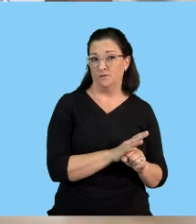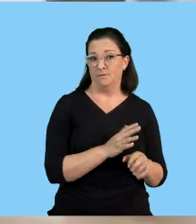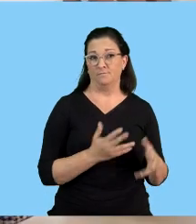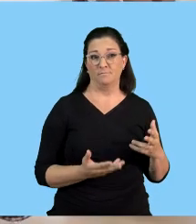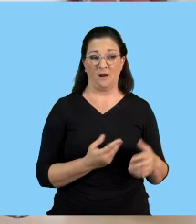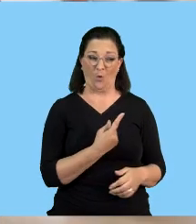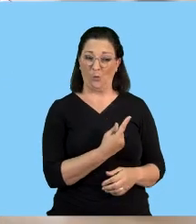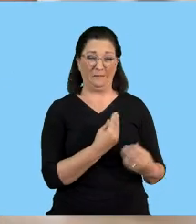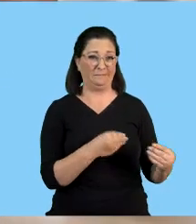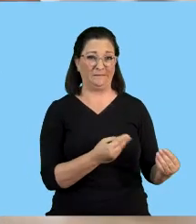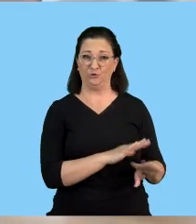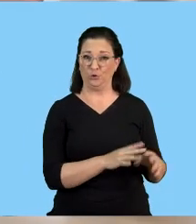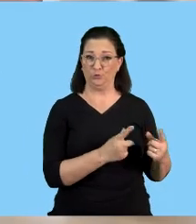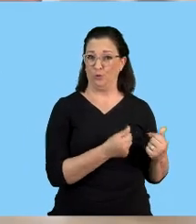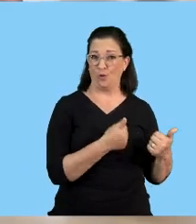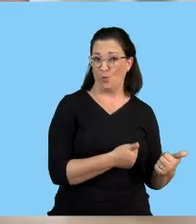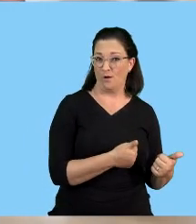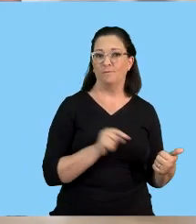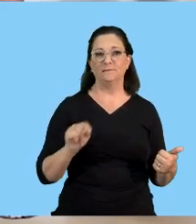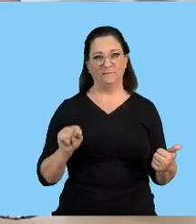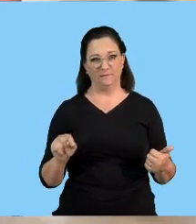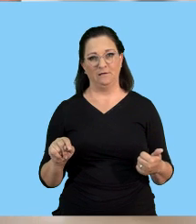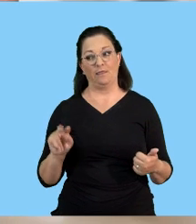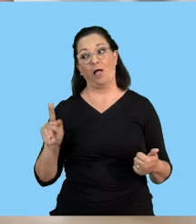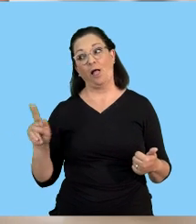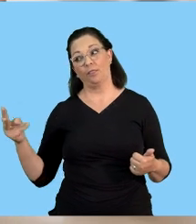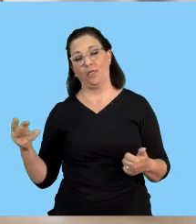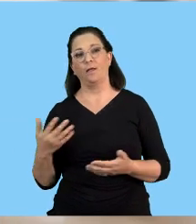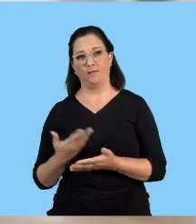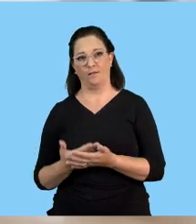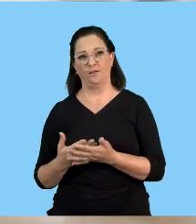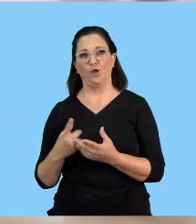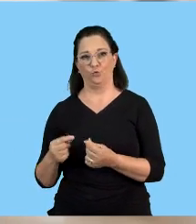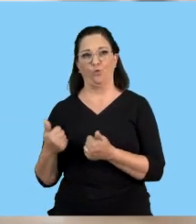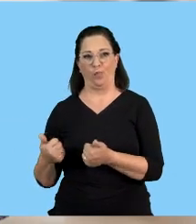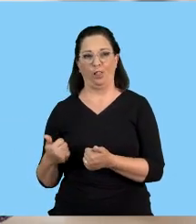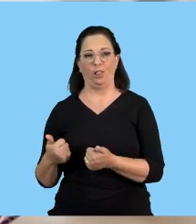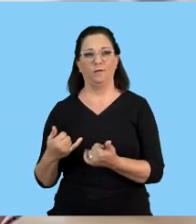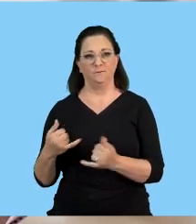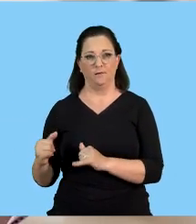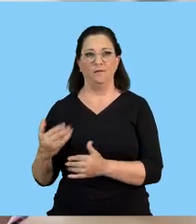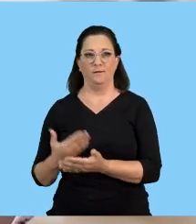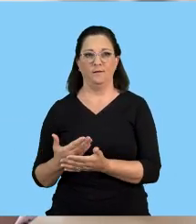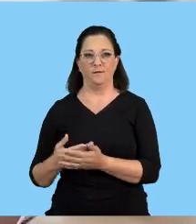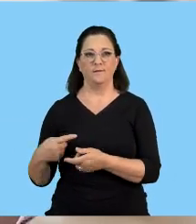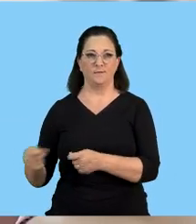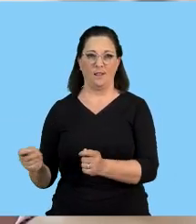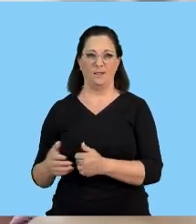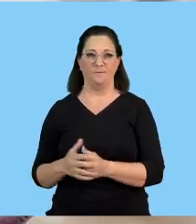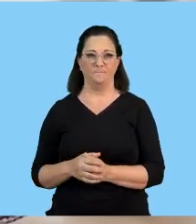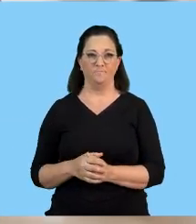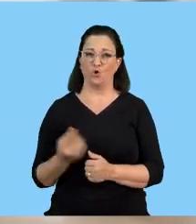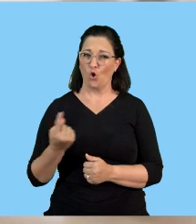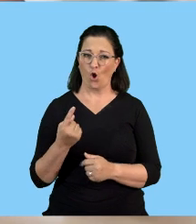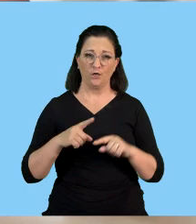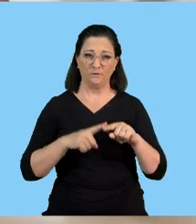then the business is not doing well in this business, and then we know that at least in the other business, we can still get more sales on the other business